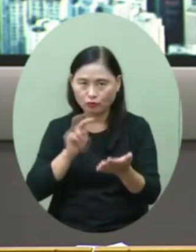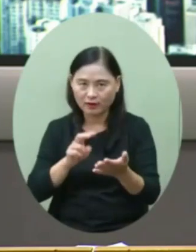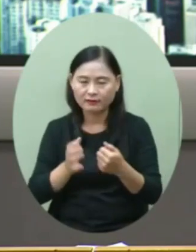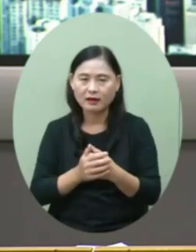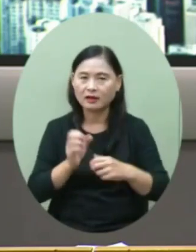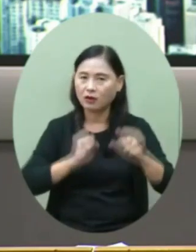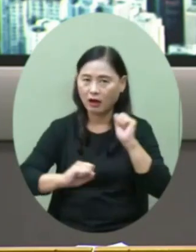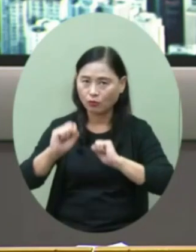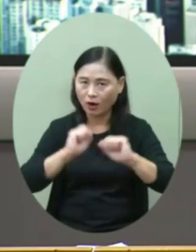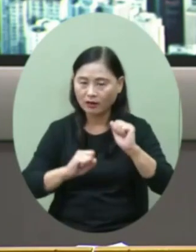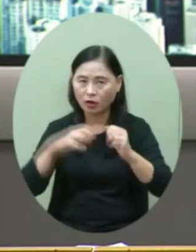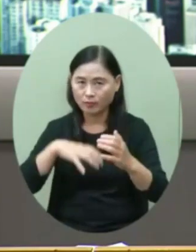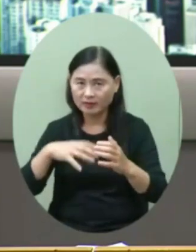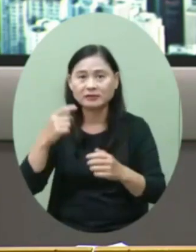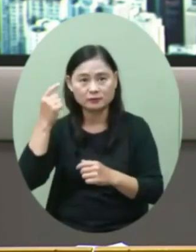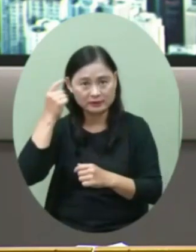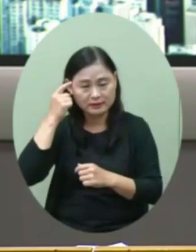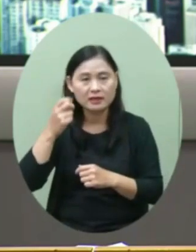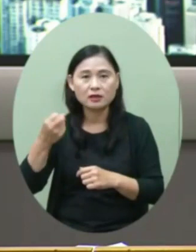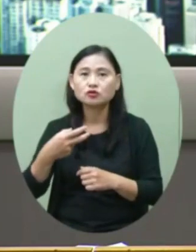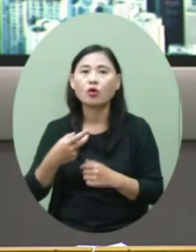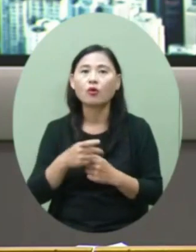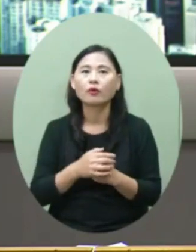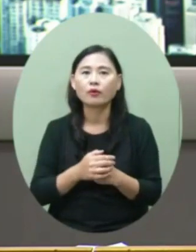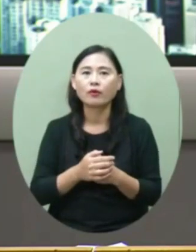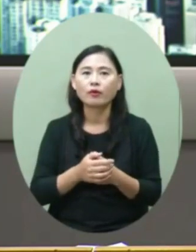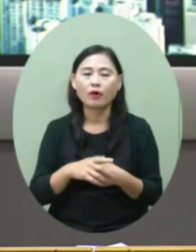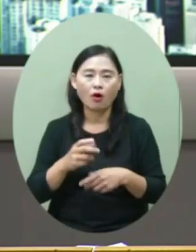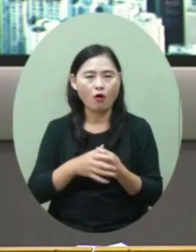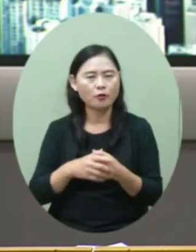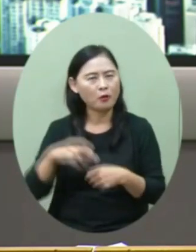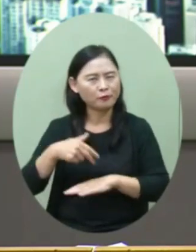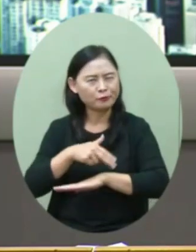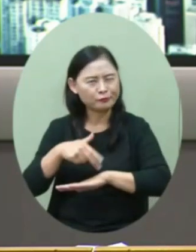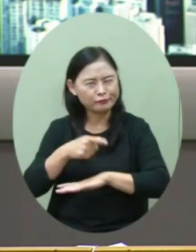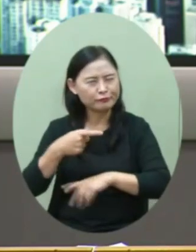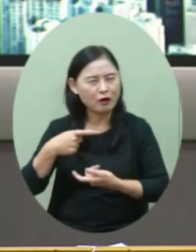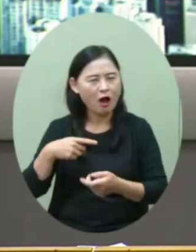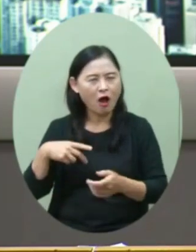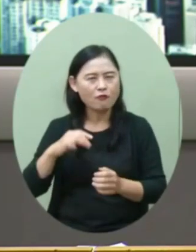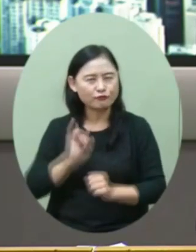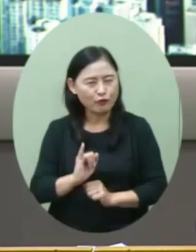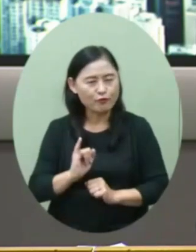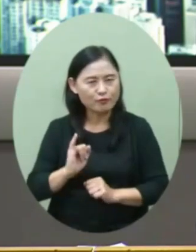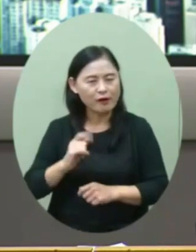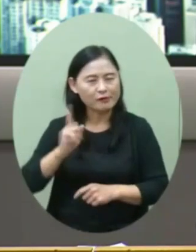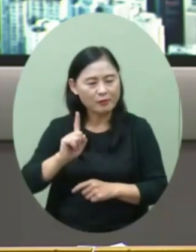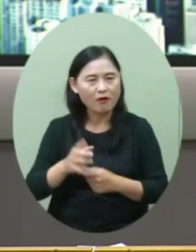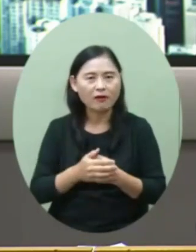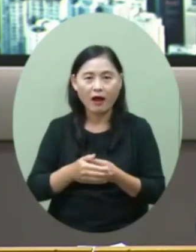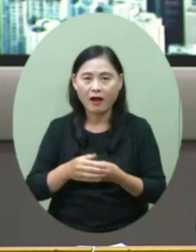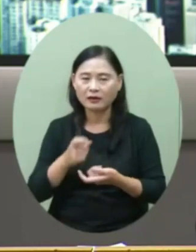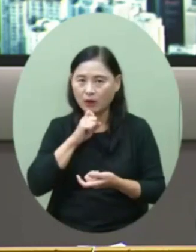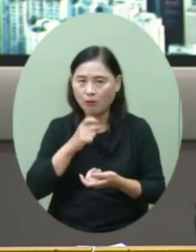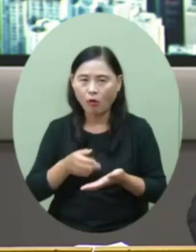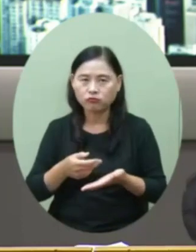the context. So we need to look at the act, we have to look at the context, and then we have to